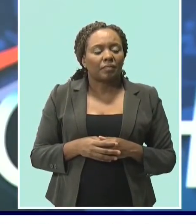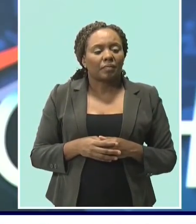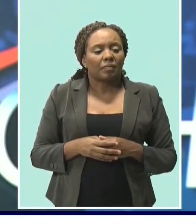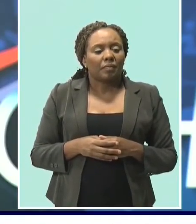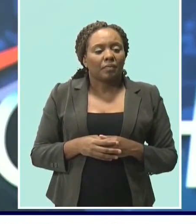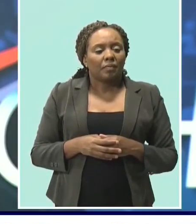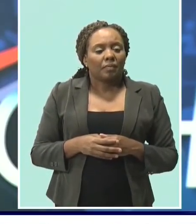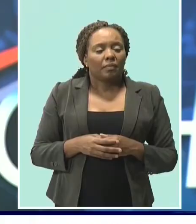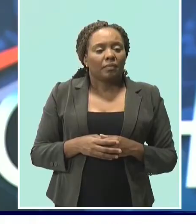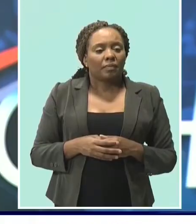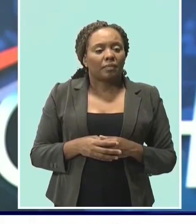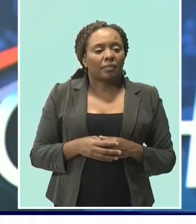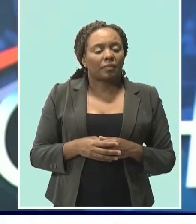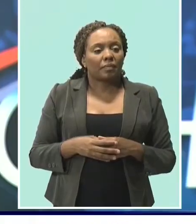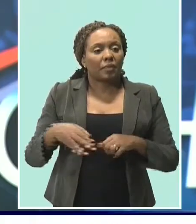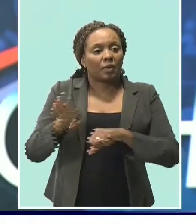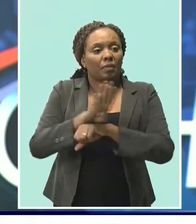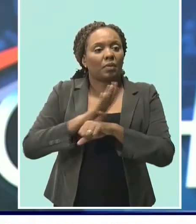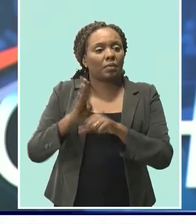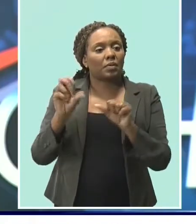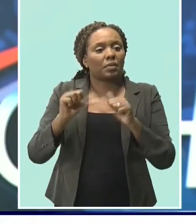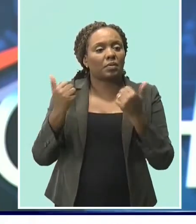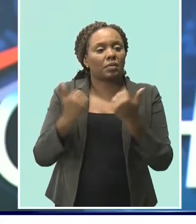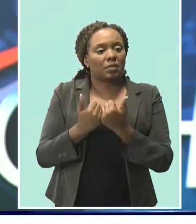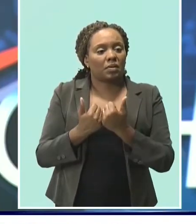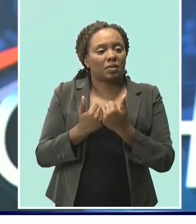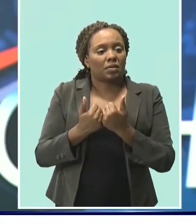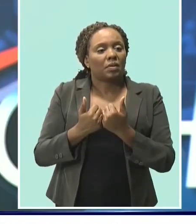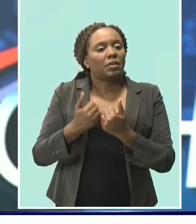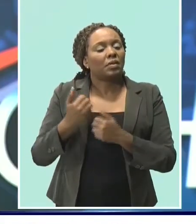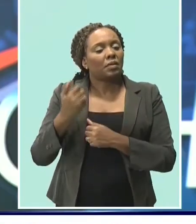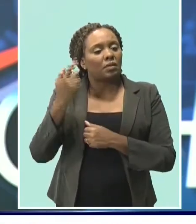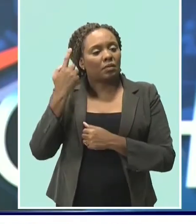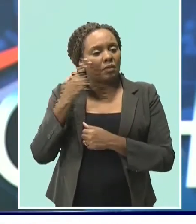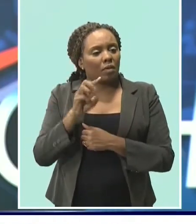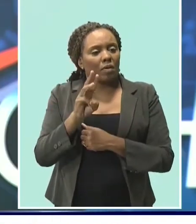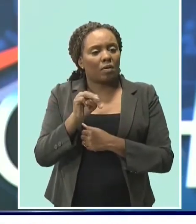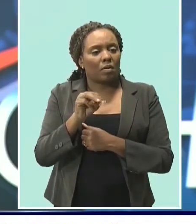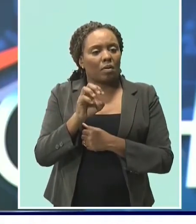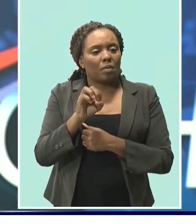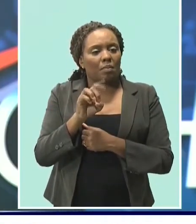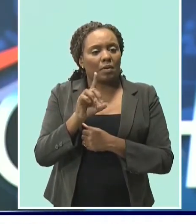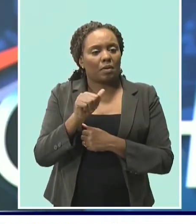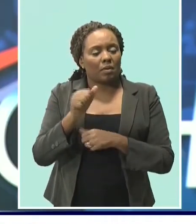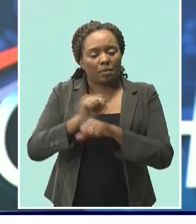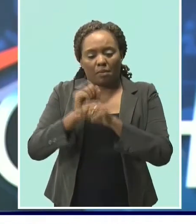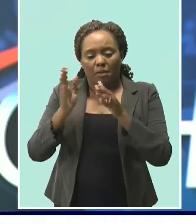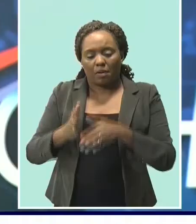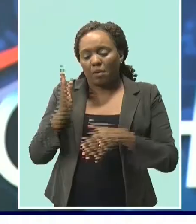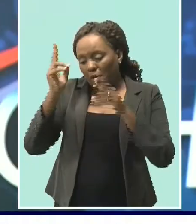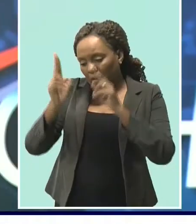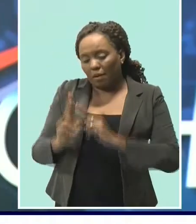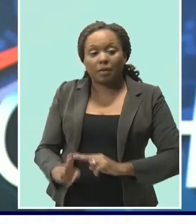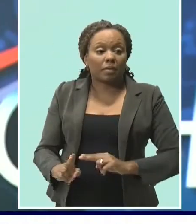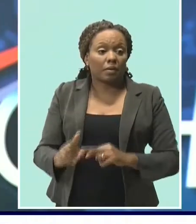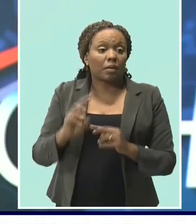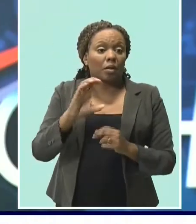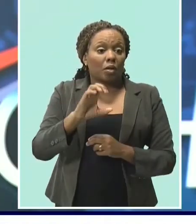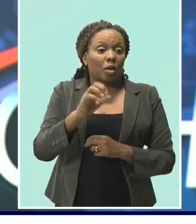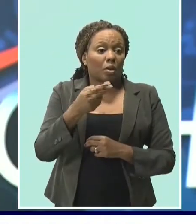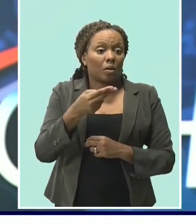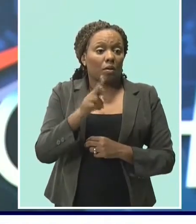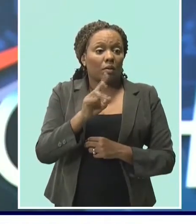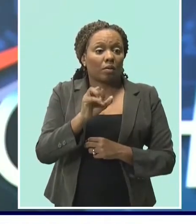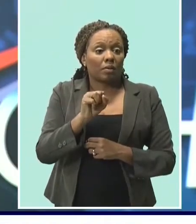the Barbados Association of Journalists and Media Workers is planning to honor slain photojournalist Christophe Griffith. President of Barjam, Emmanuel